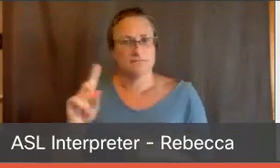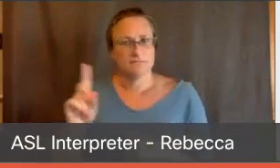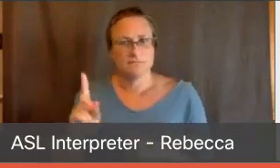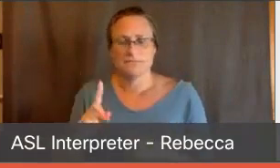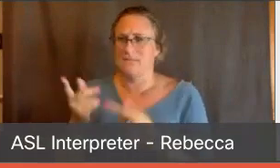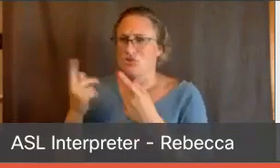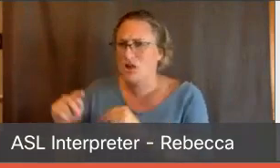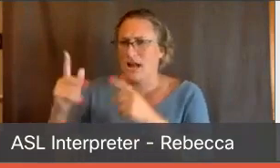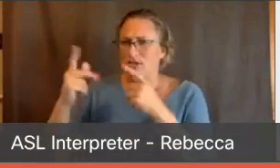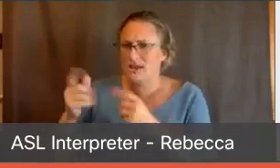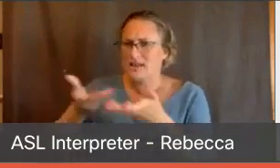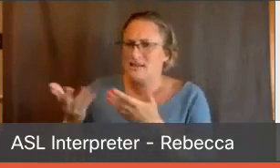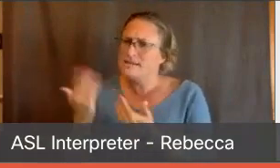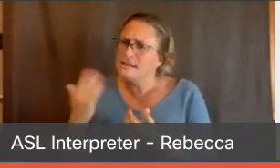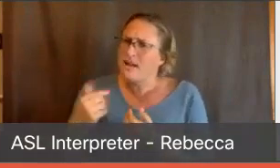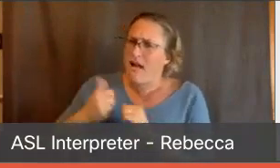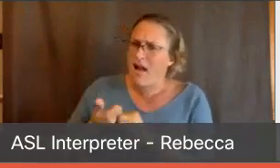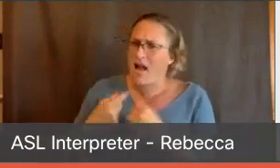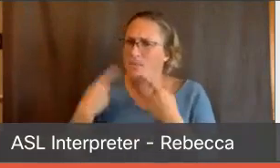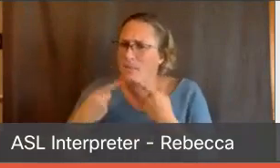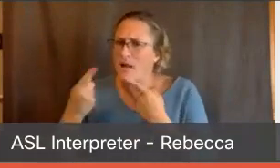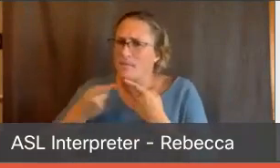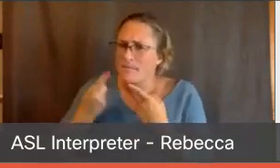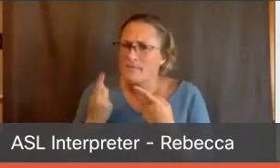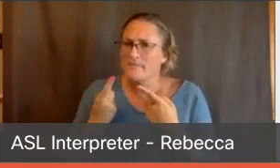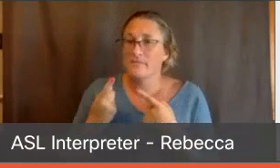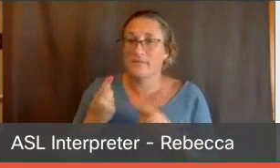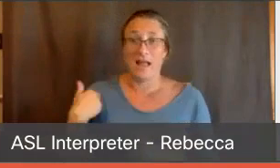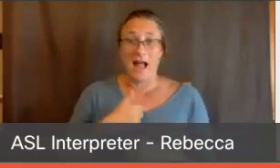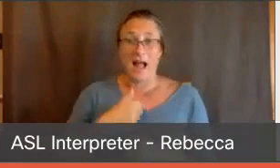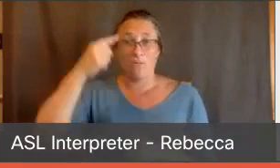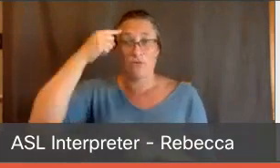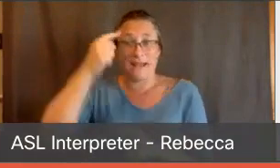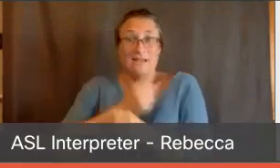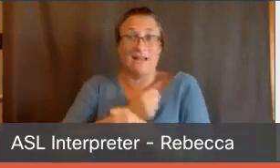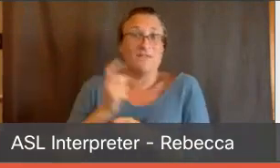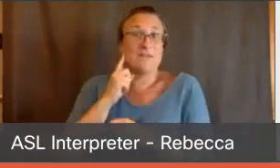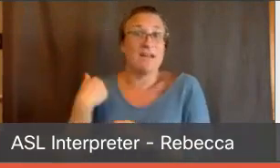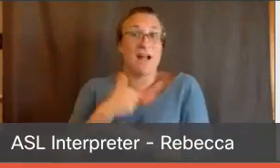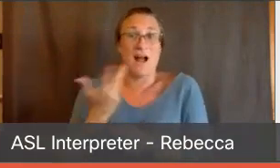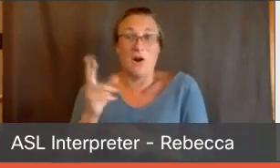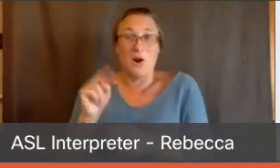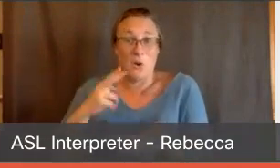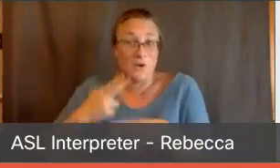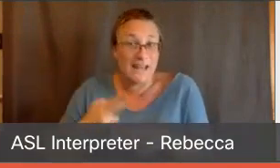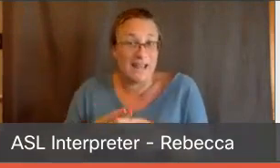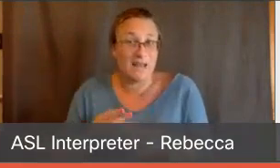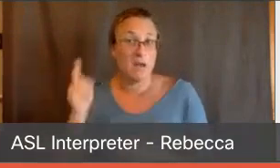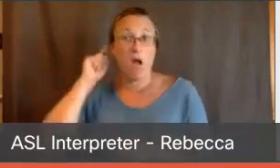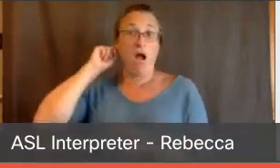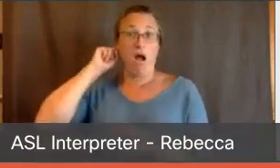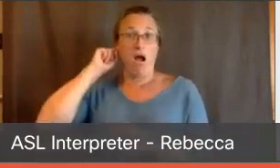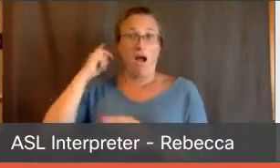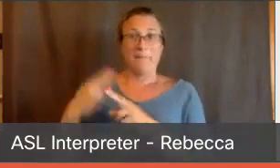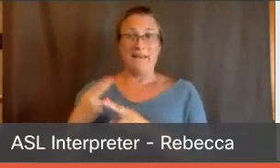trying is really powerful. We love to hear our names. Like, our brains light up when we hear our name, because it's us.